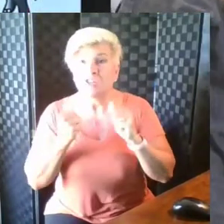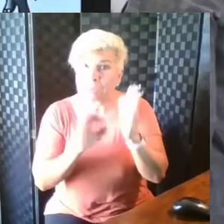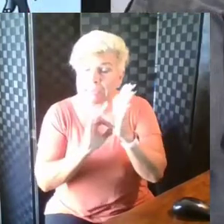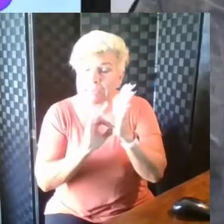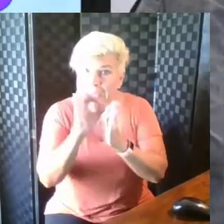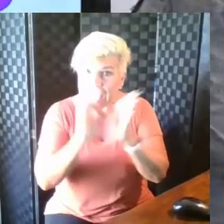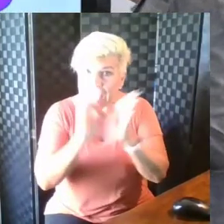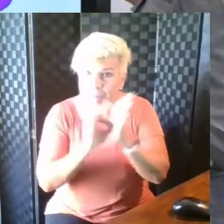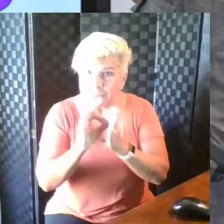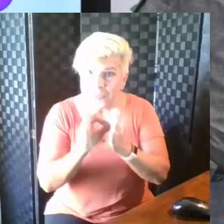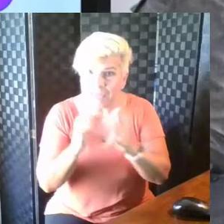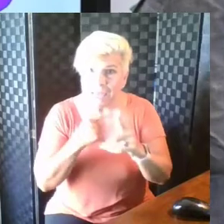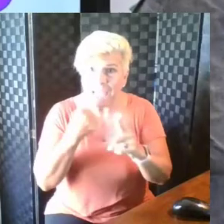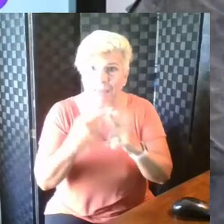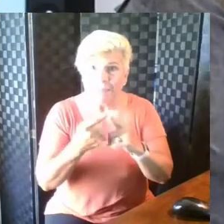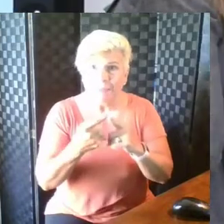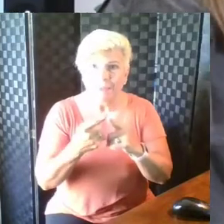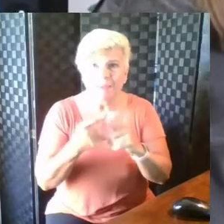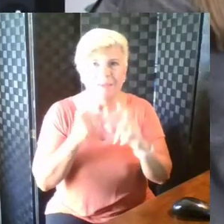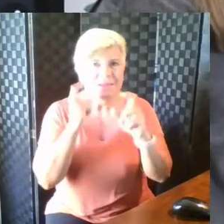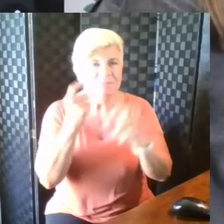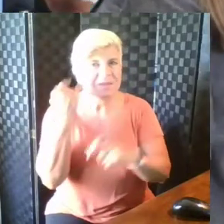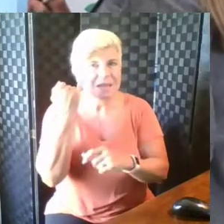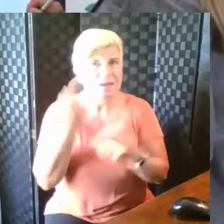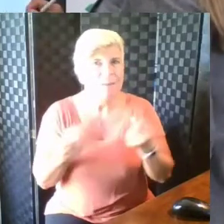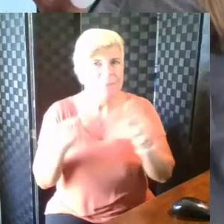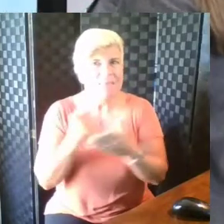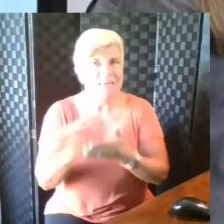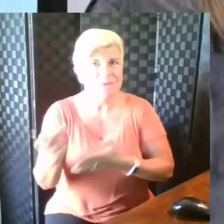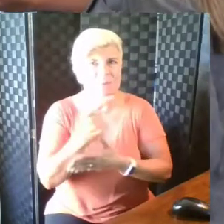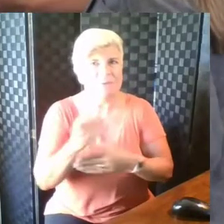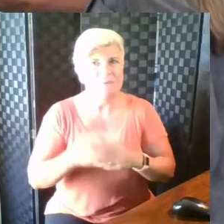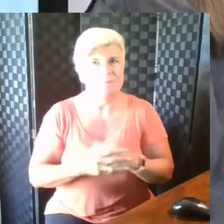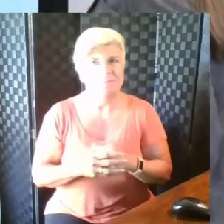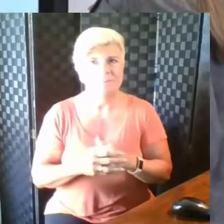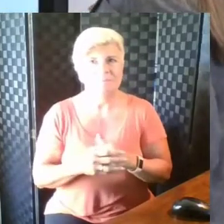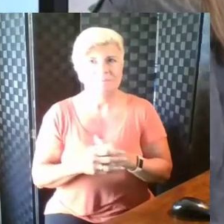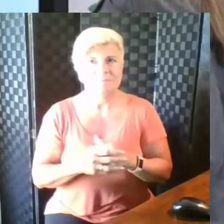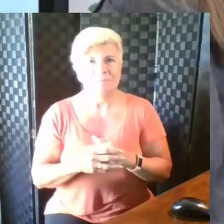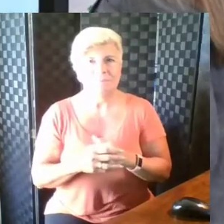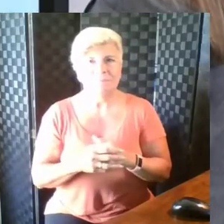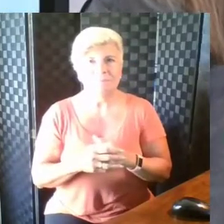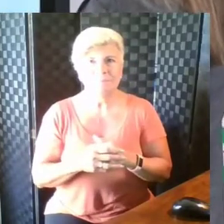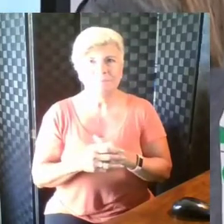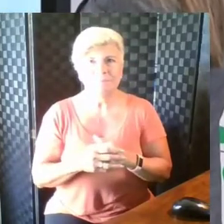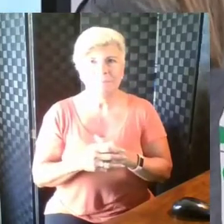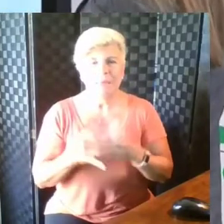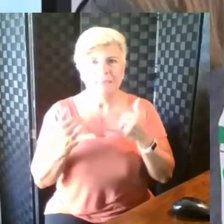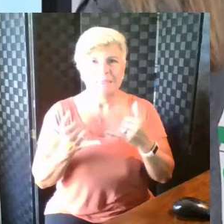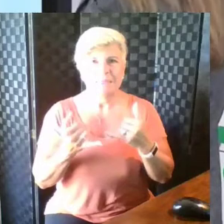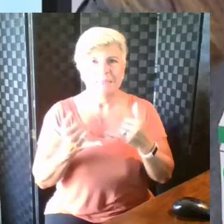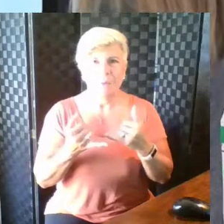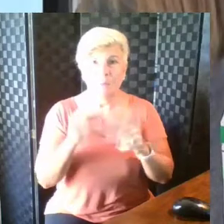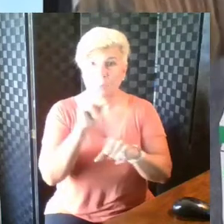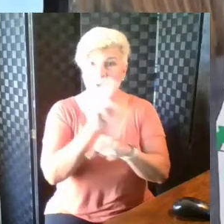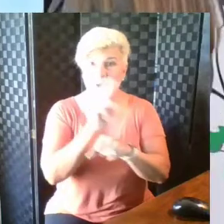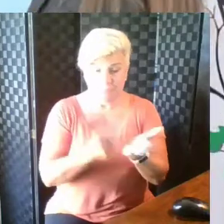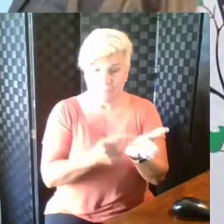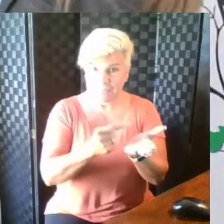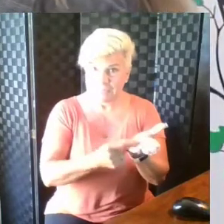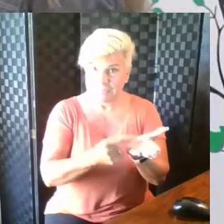counting, and then I'll give you a little preview for next week. All right. So this time we've switched to our math